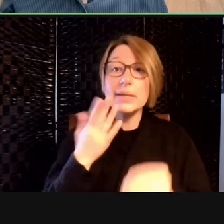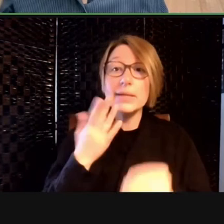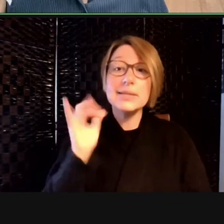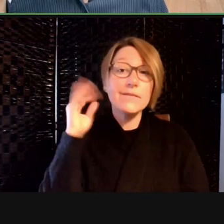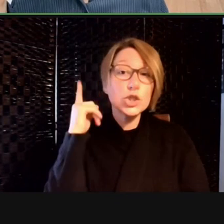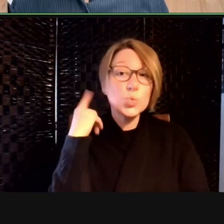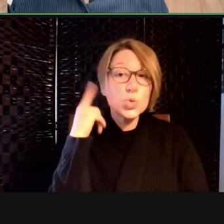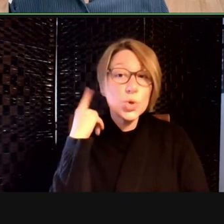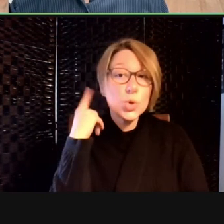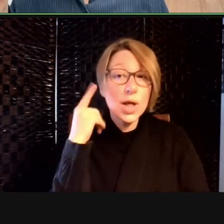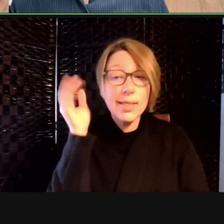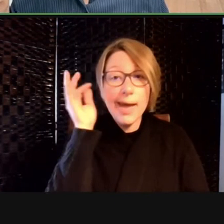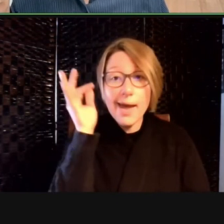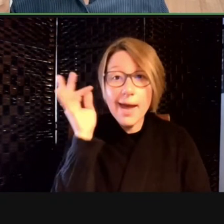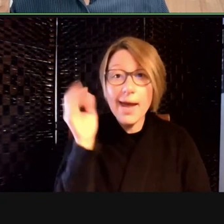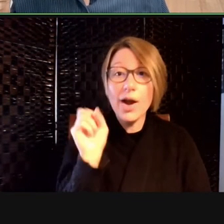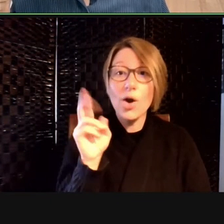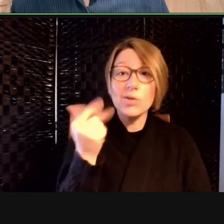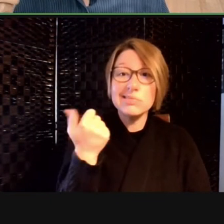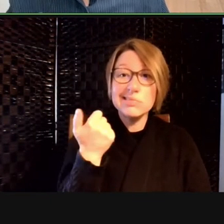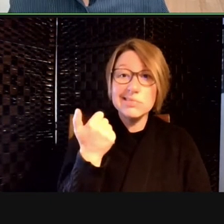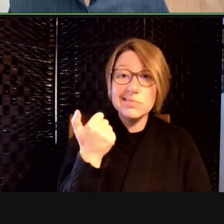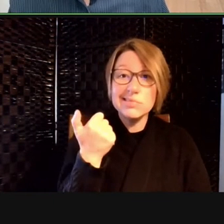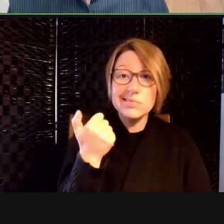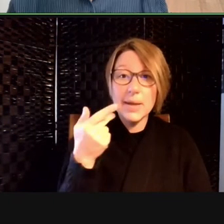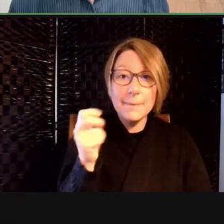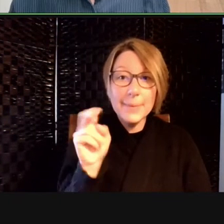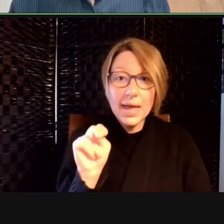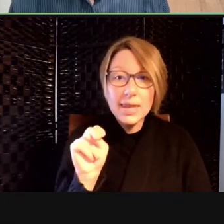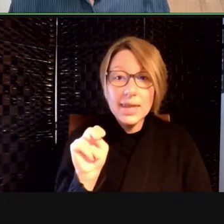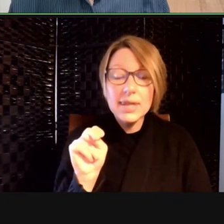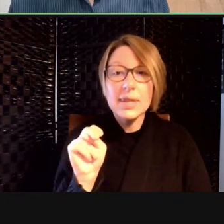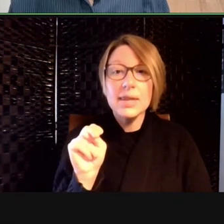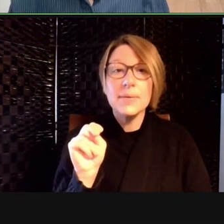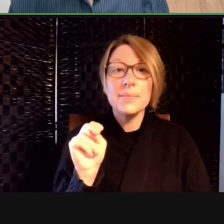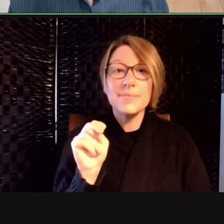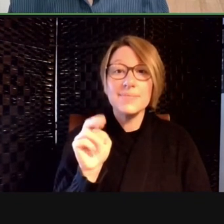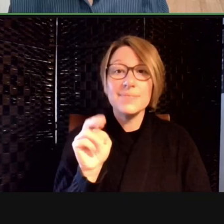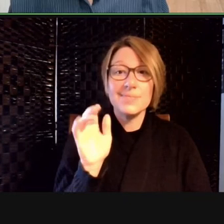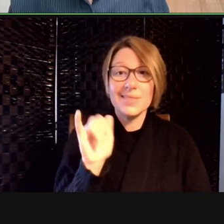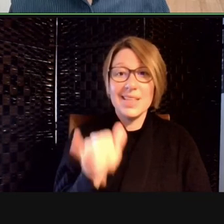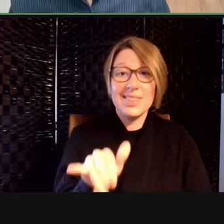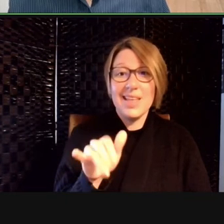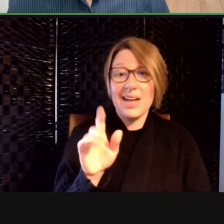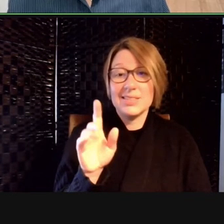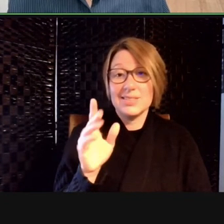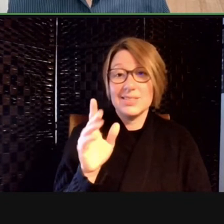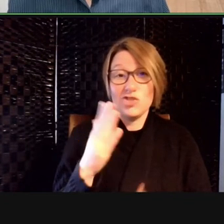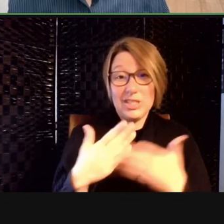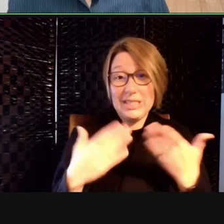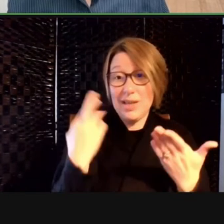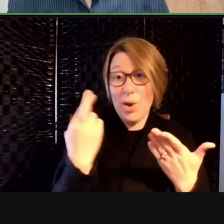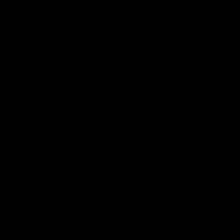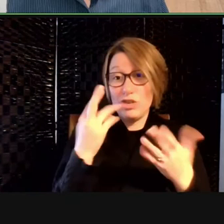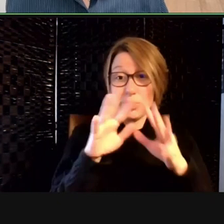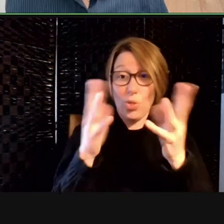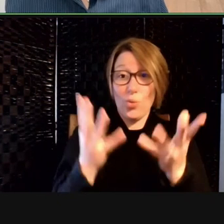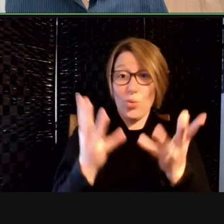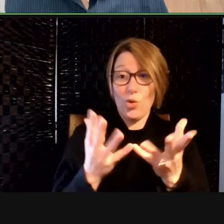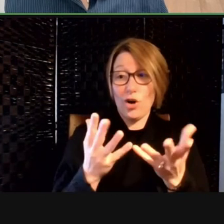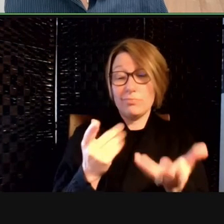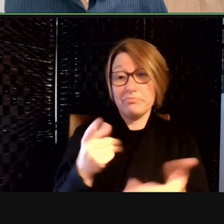twirls your hair or flicks the top of your pen, things like that. Those are just things that for some reason the world has decided are